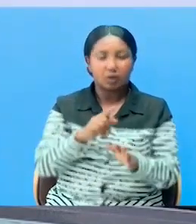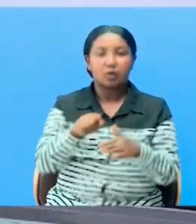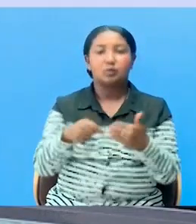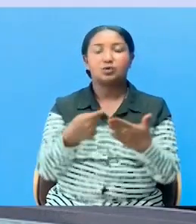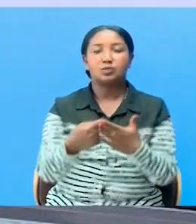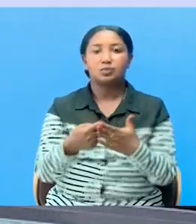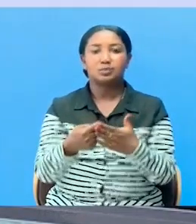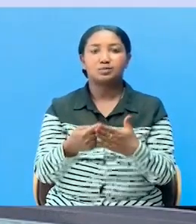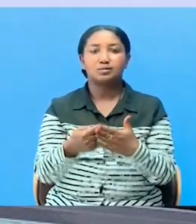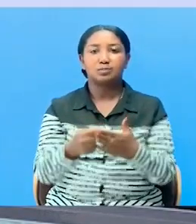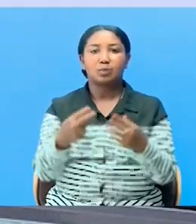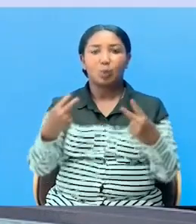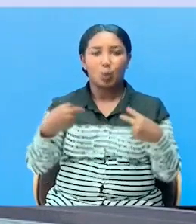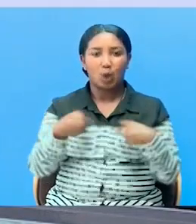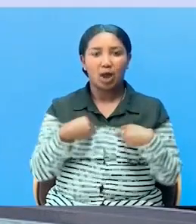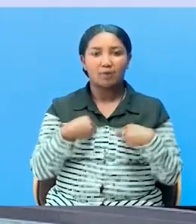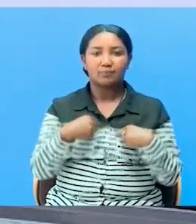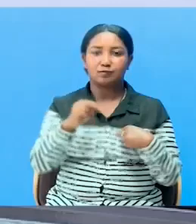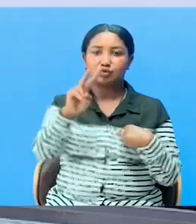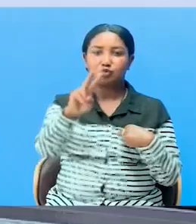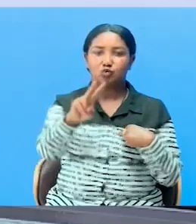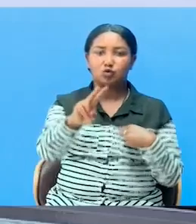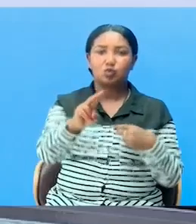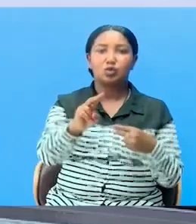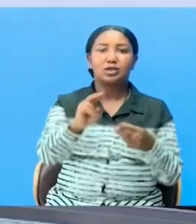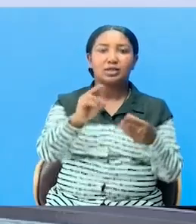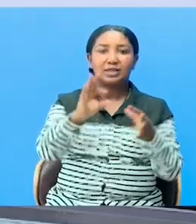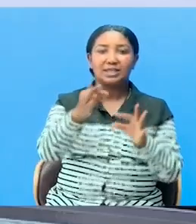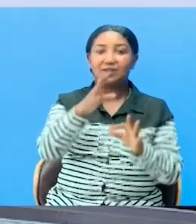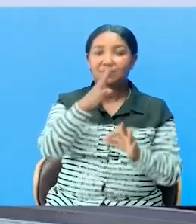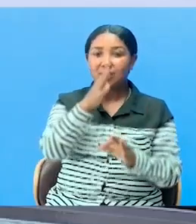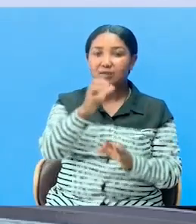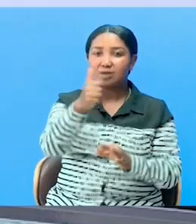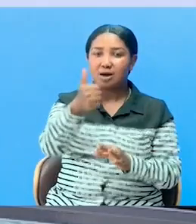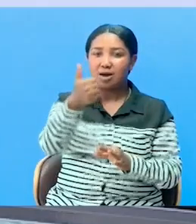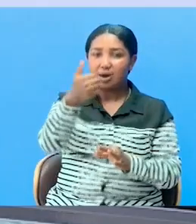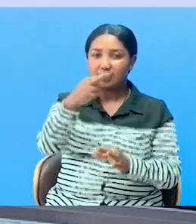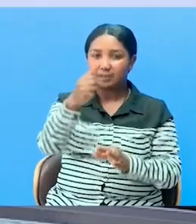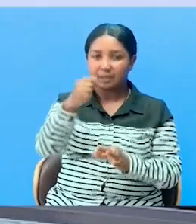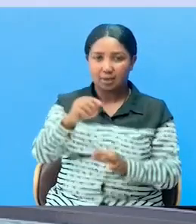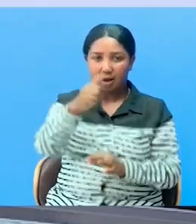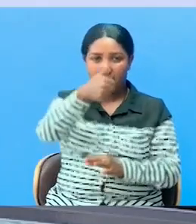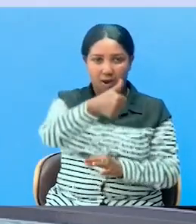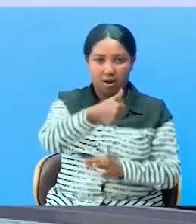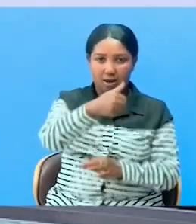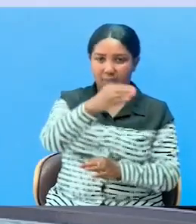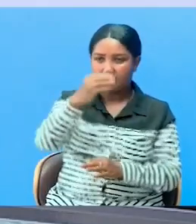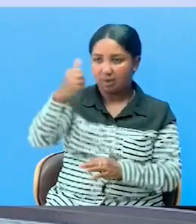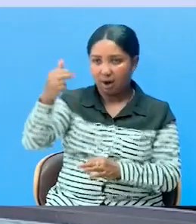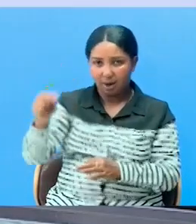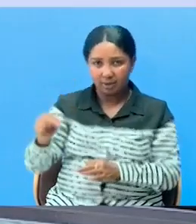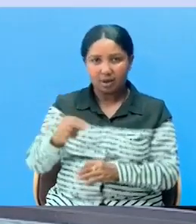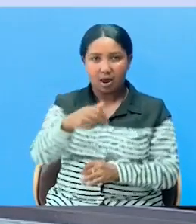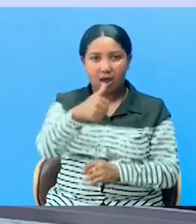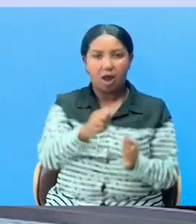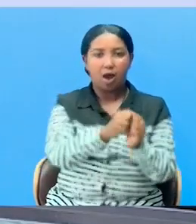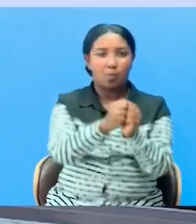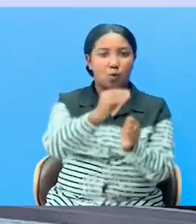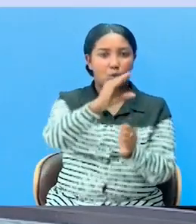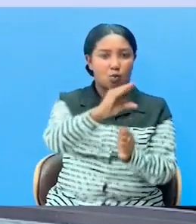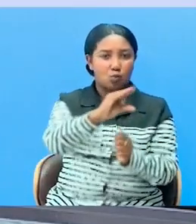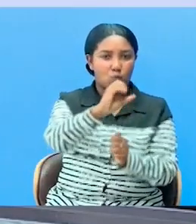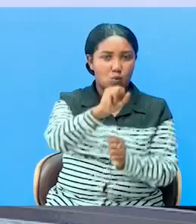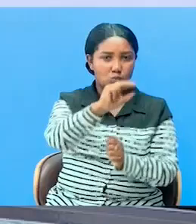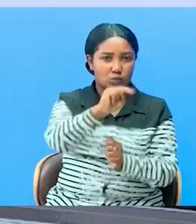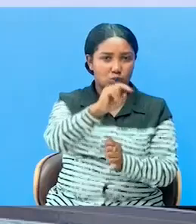So we have 2 indefinite article, a and an. A is go with consonant sound,